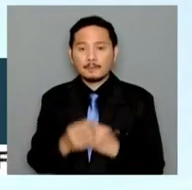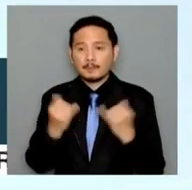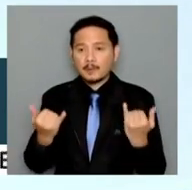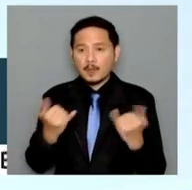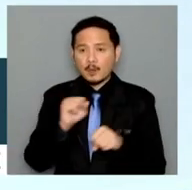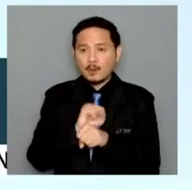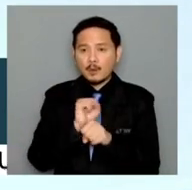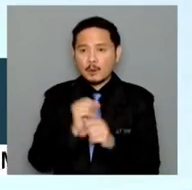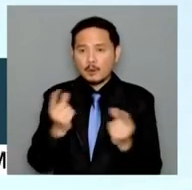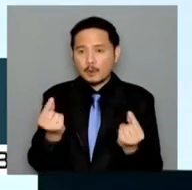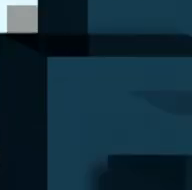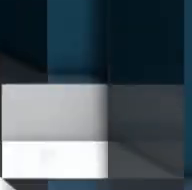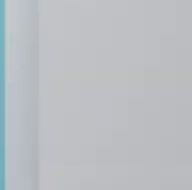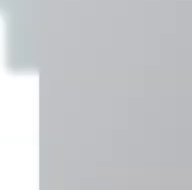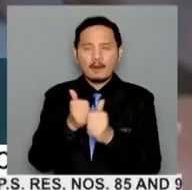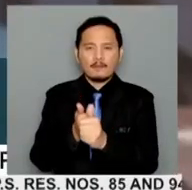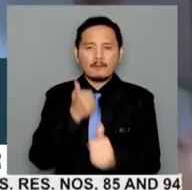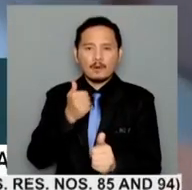to avoid this.